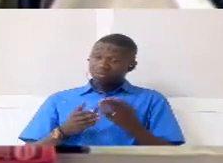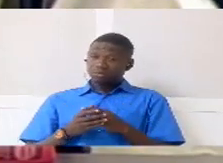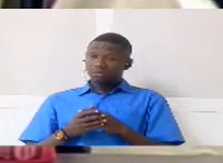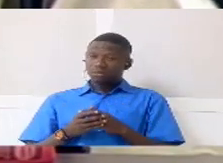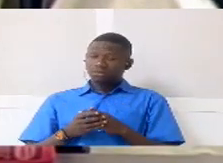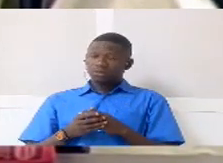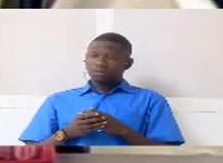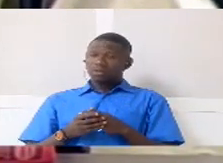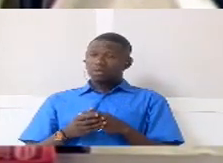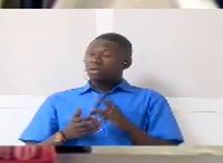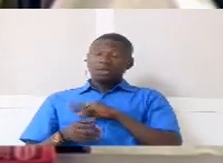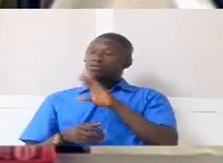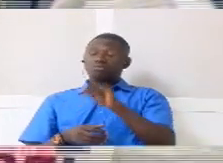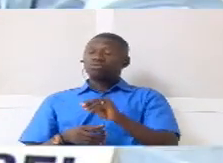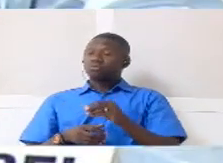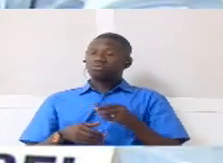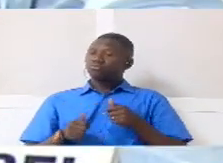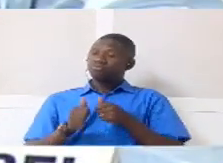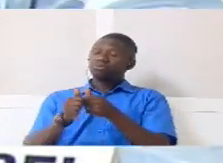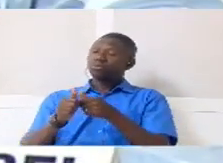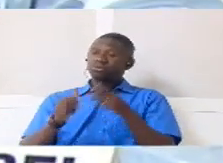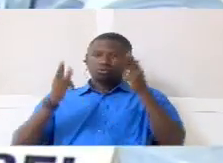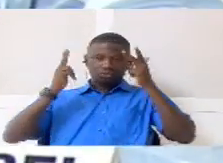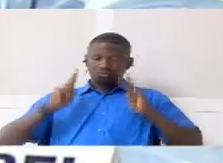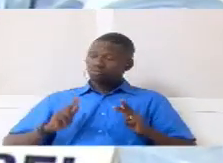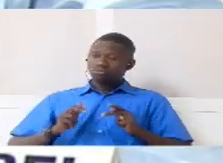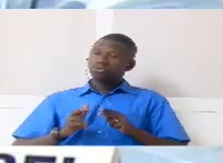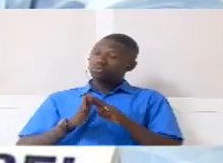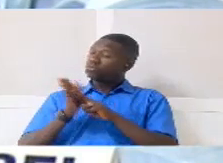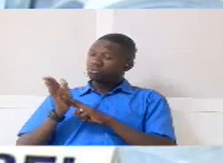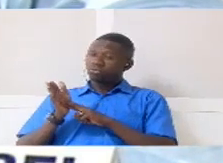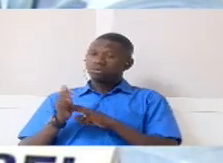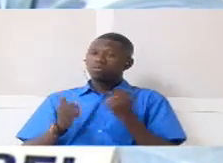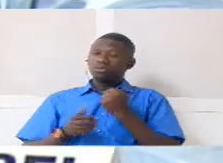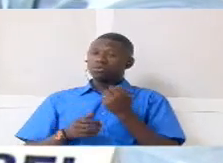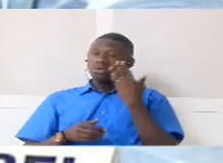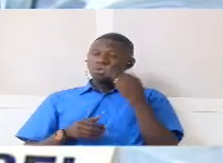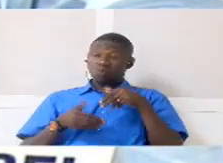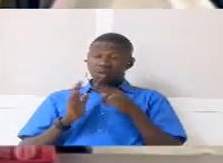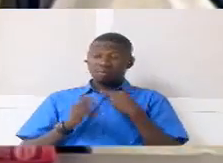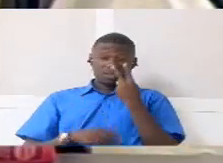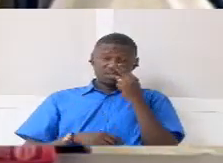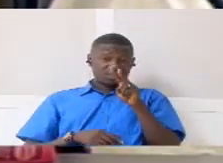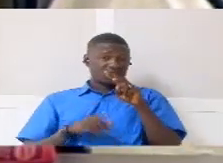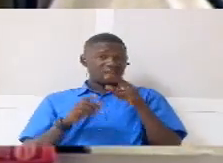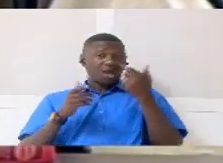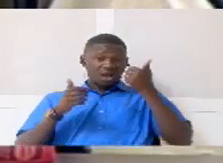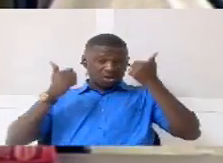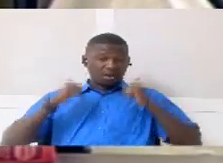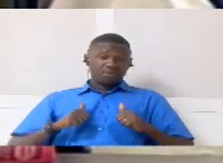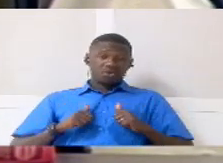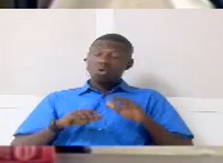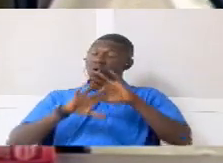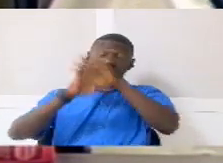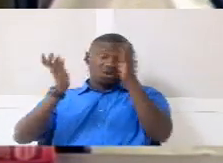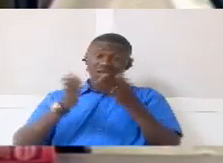rules because the way I see things munu be ndaw problem ko no munu be ndaw remand problem ko no yero all that got into